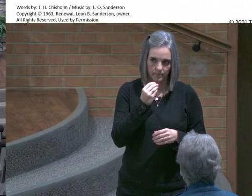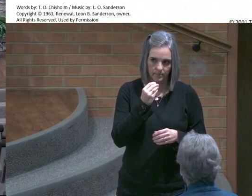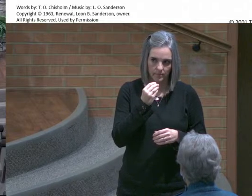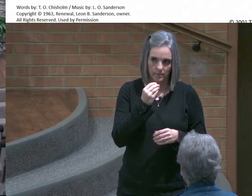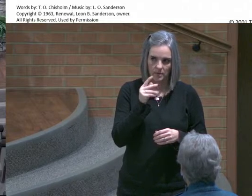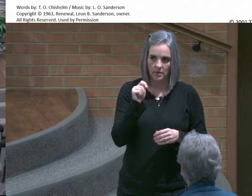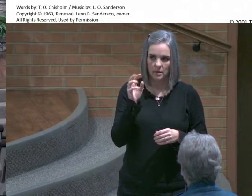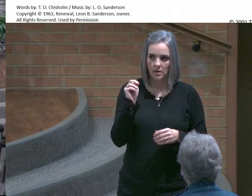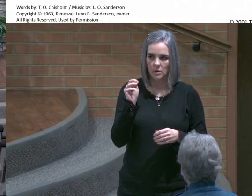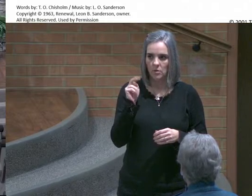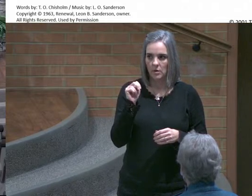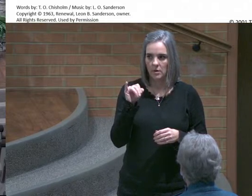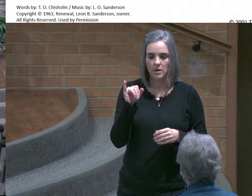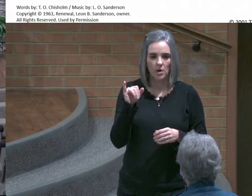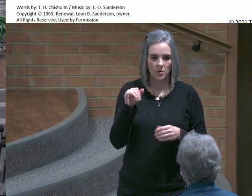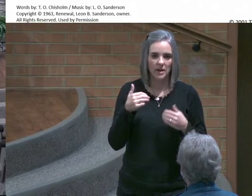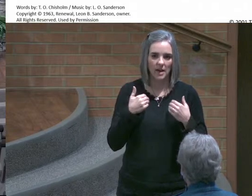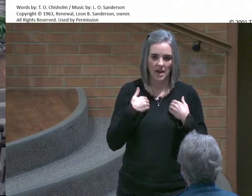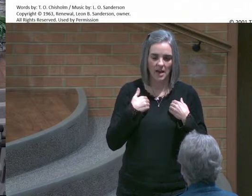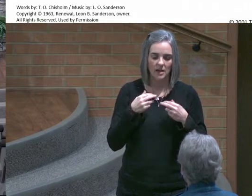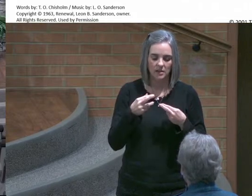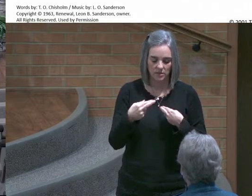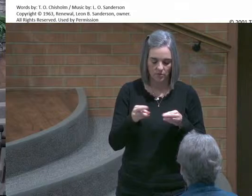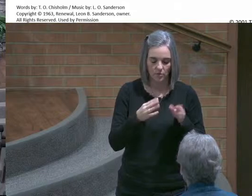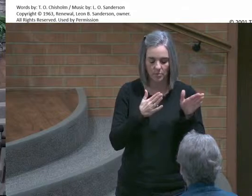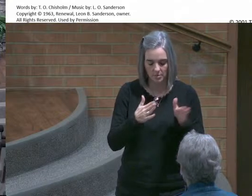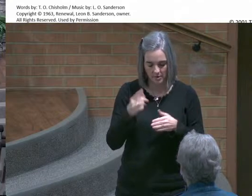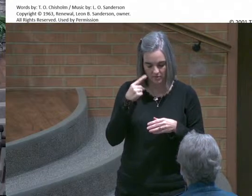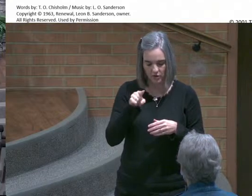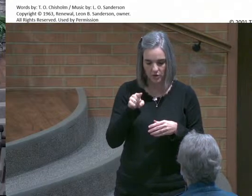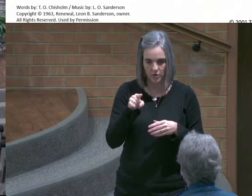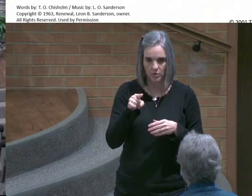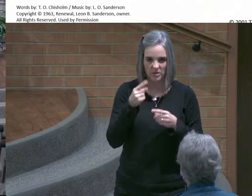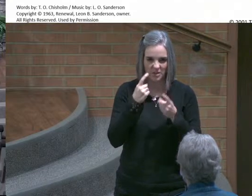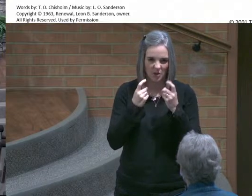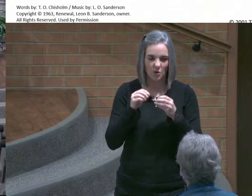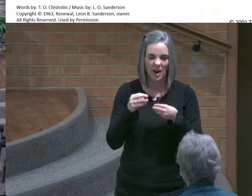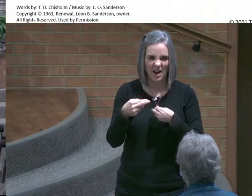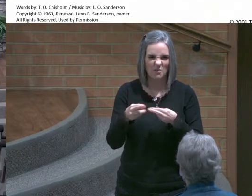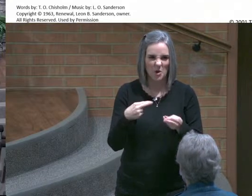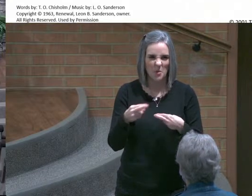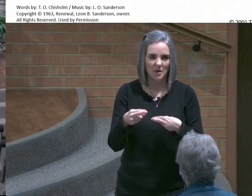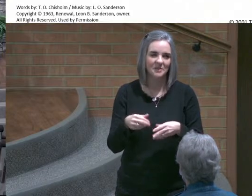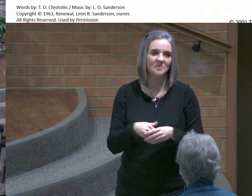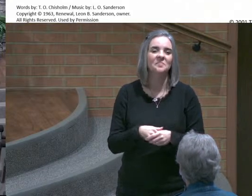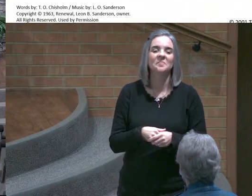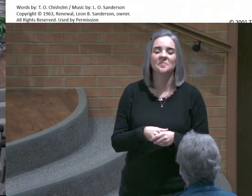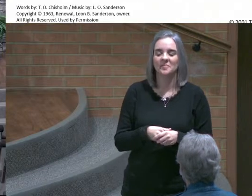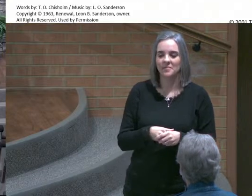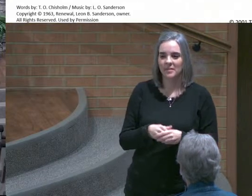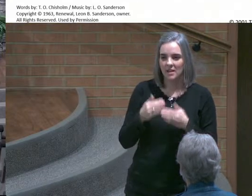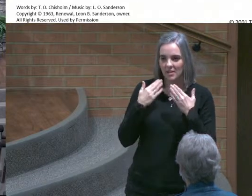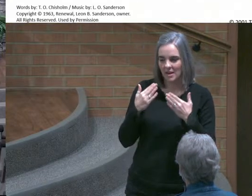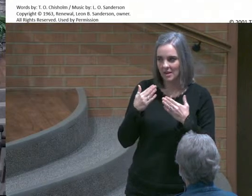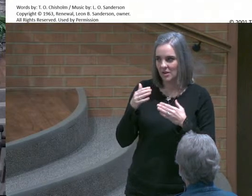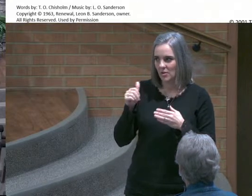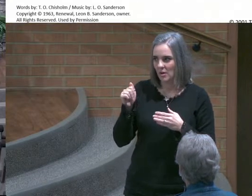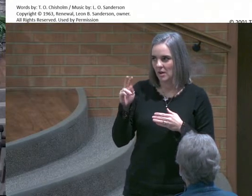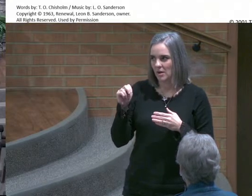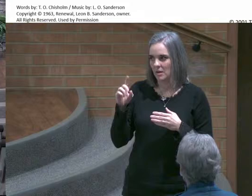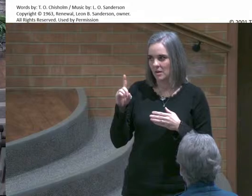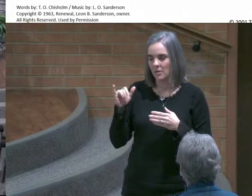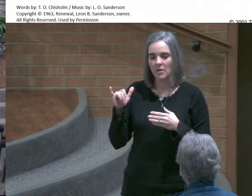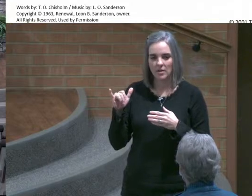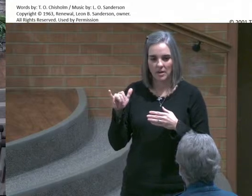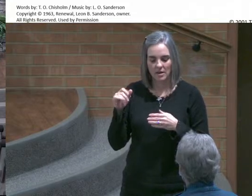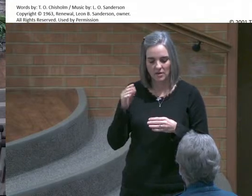Tony set up an area here in the cry room in the back, and you can make your way out toward that direction while we sing our closing song. I want to thank Andy again for sharing